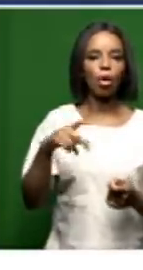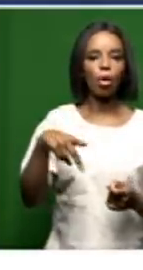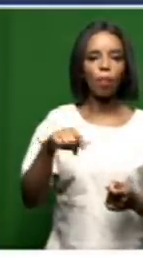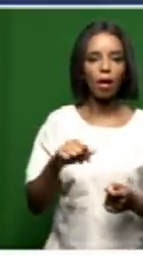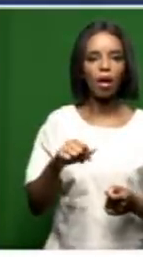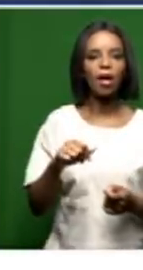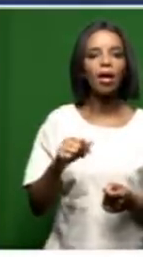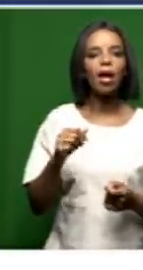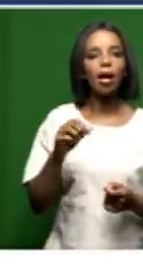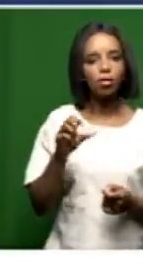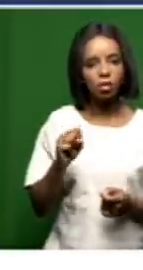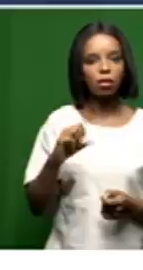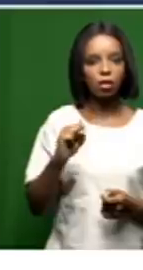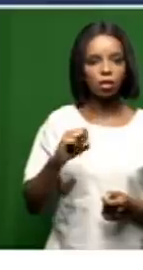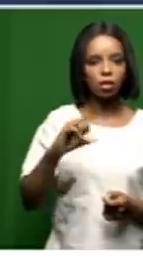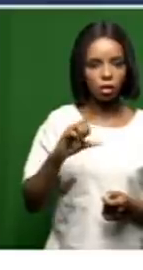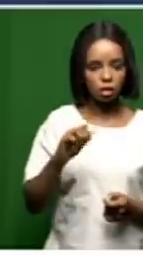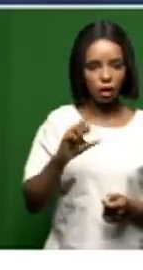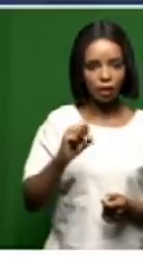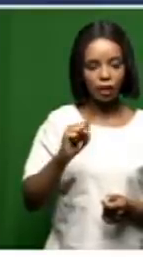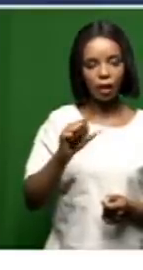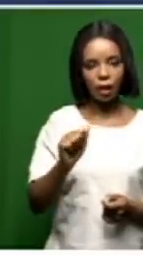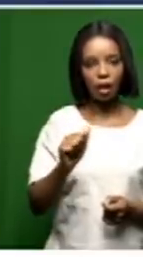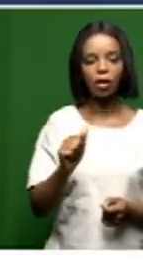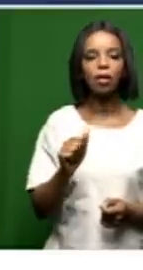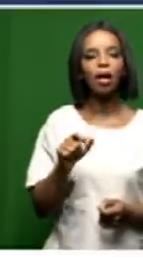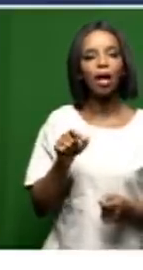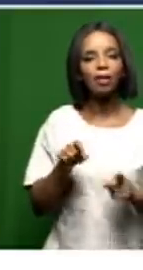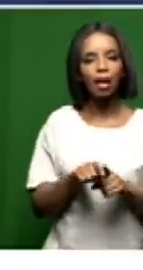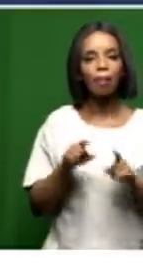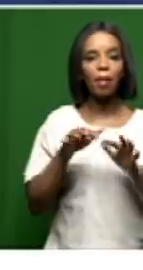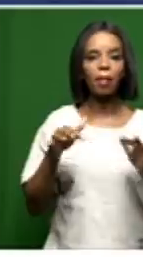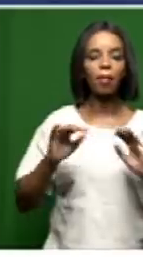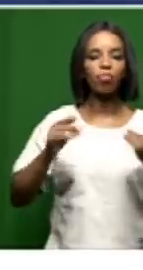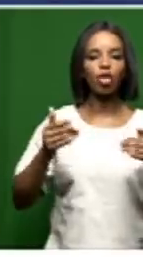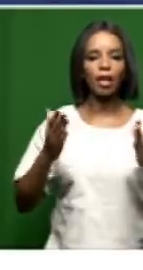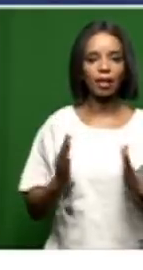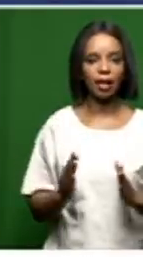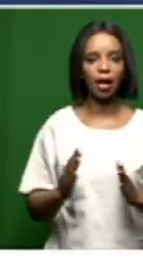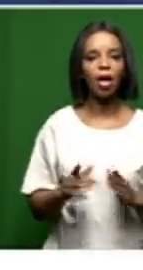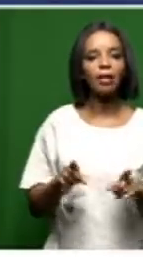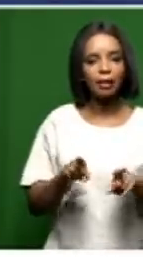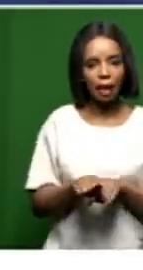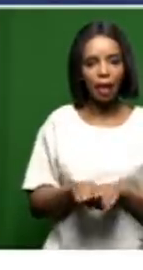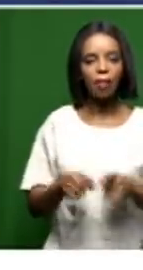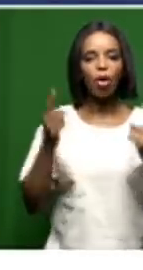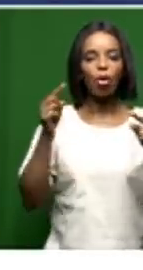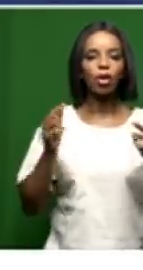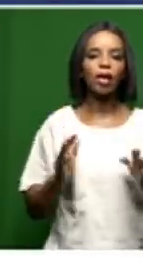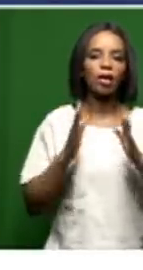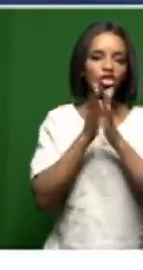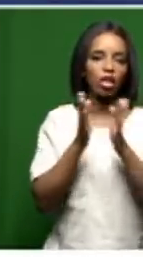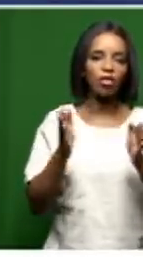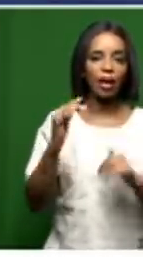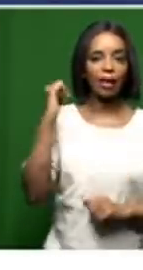the South African Public Protector, as well as the Auditor-General. And the decision was taken yesterday